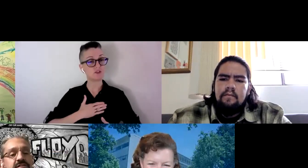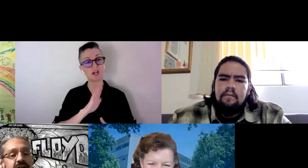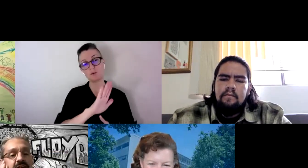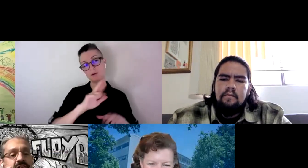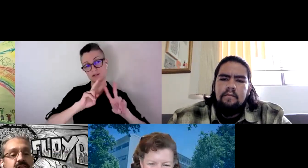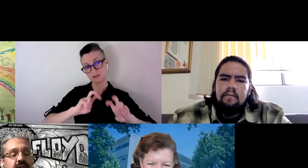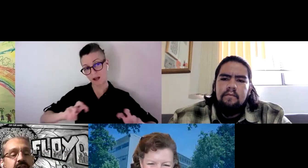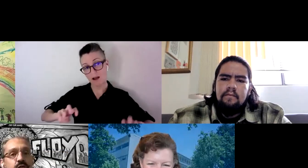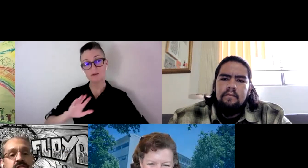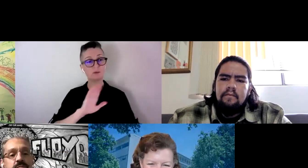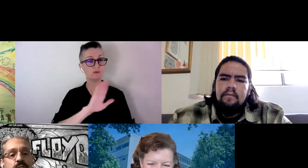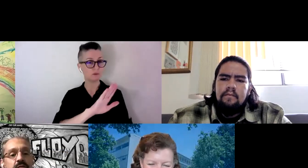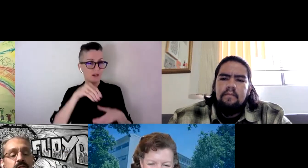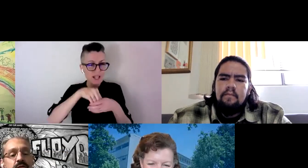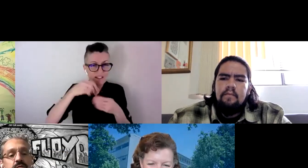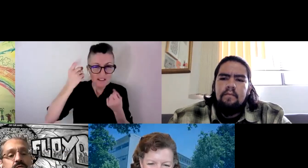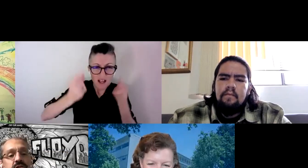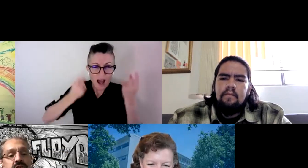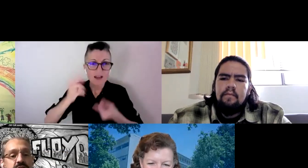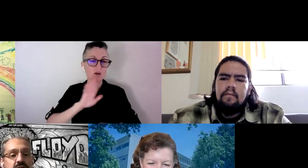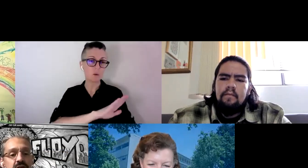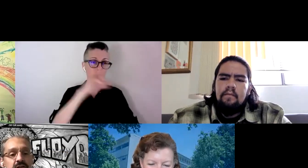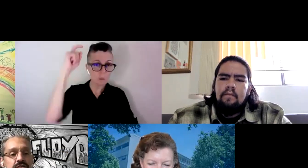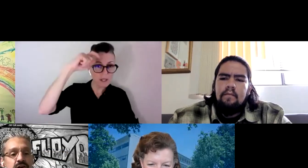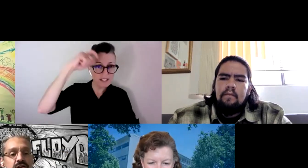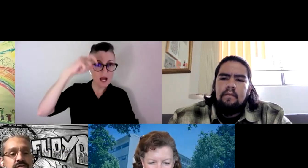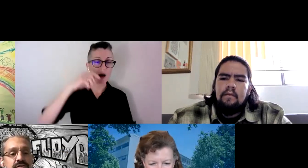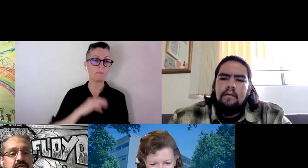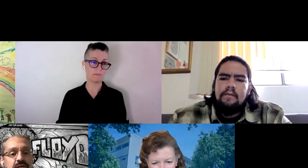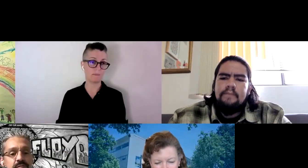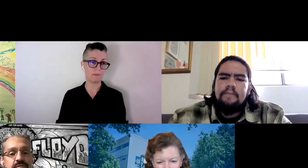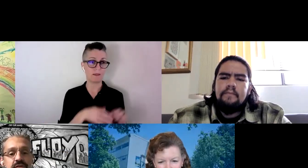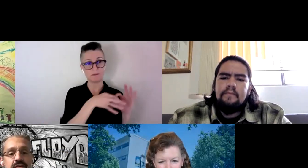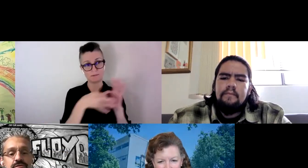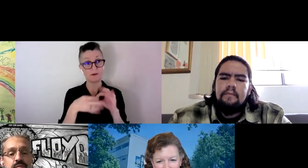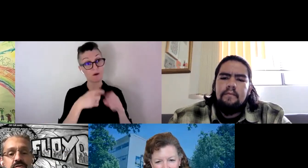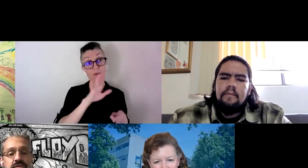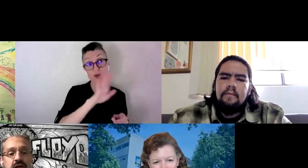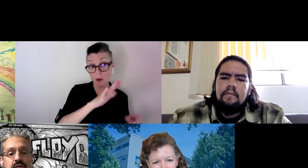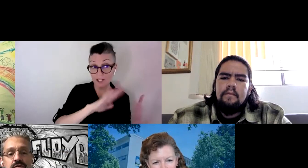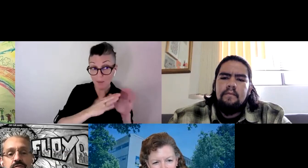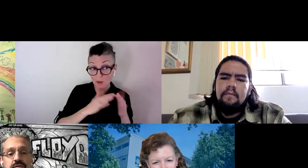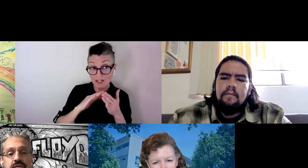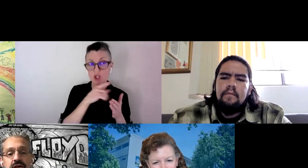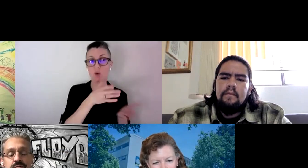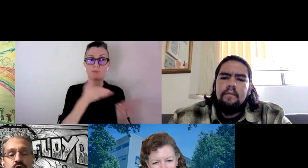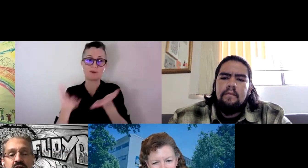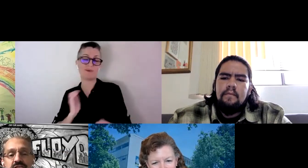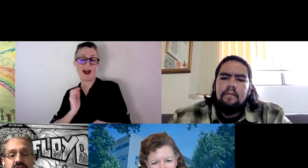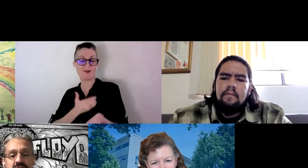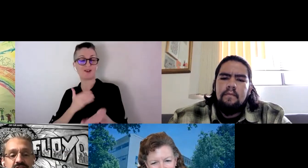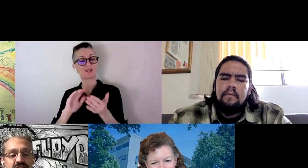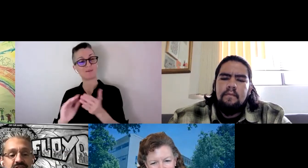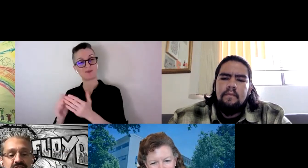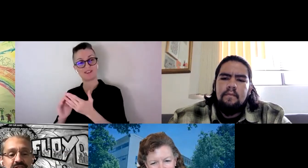your insights and the wisdom you're bringing from your communities to ours. So thank you so much, and Alberto, for the awesome question that